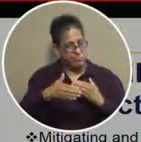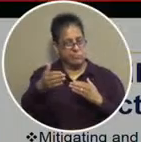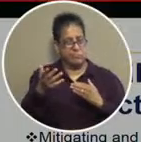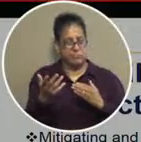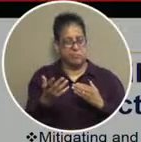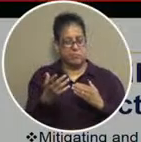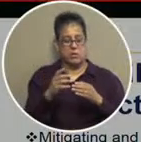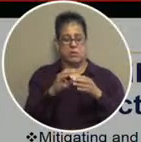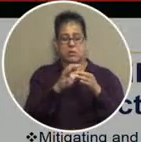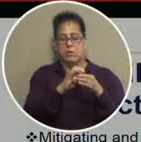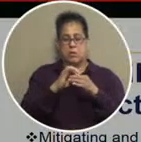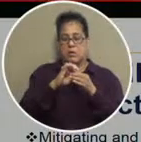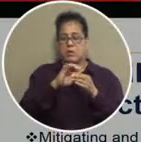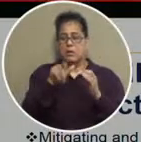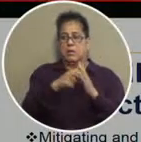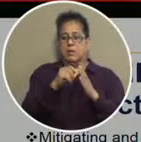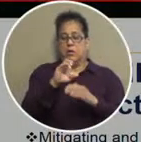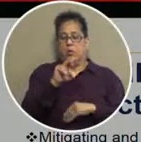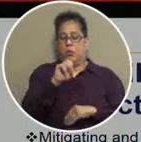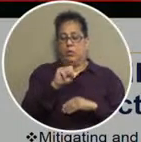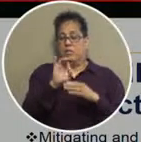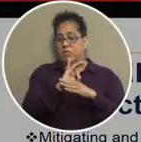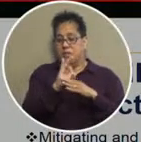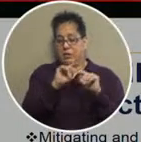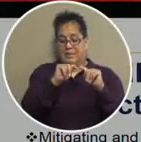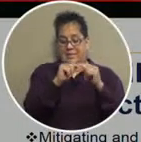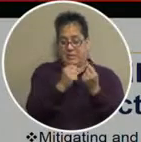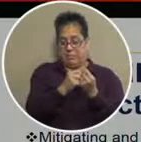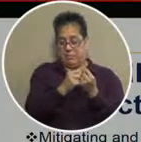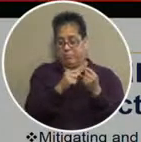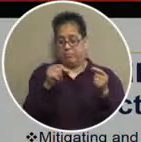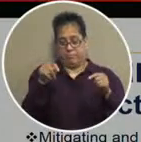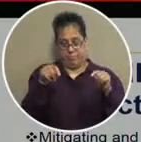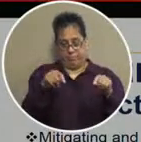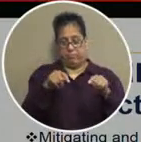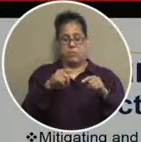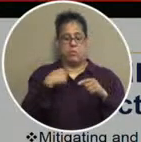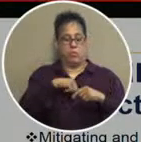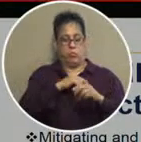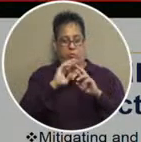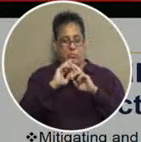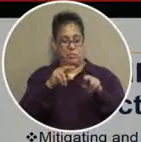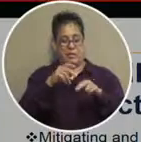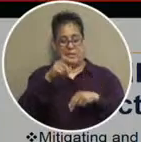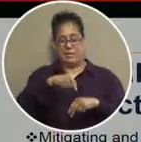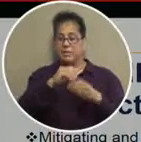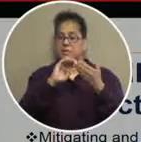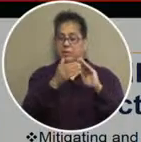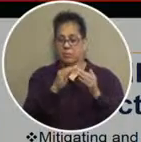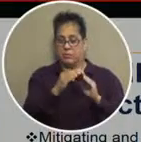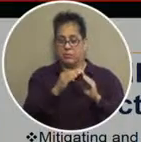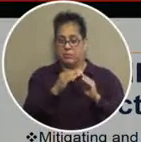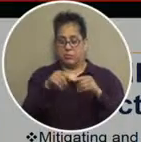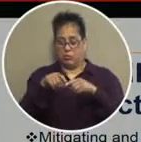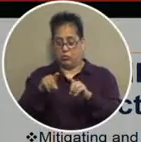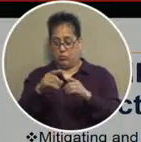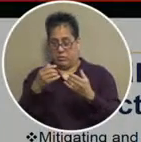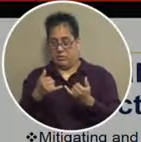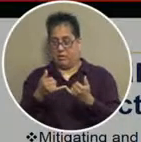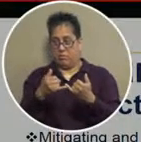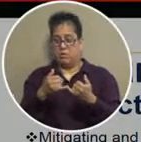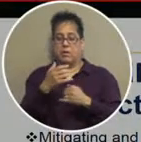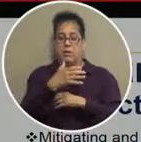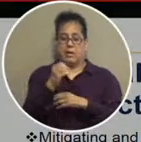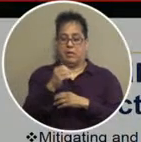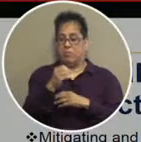The coordinated efforts of this cross-functional team will be able to ensure that we are responding to the needs of our community during COVID-19 emergency and